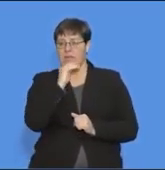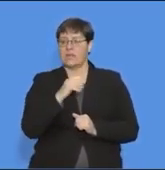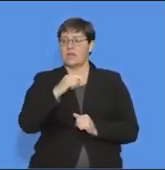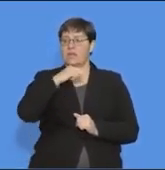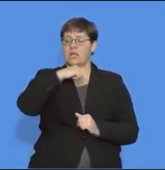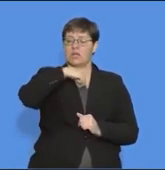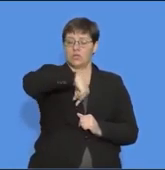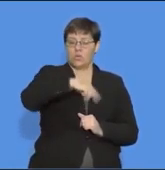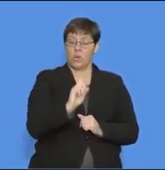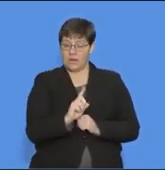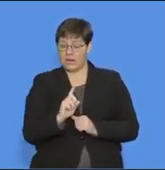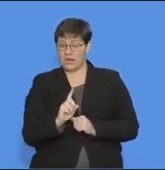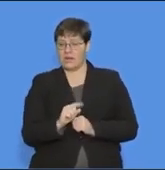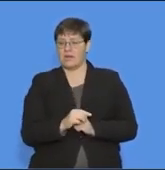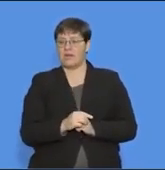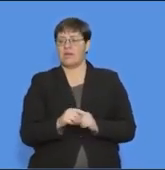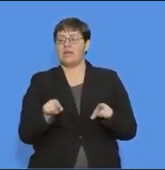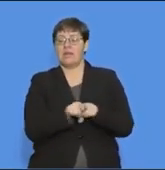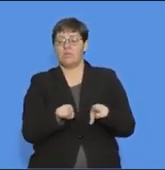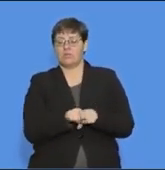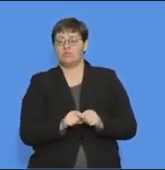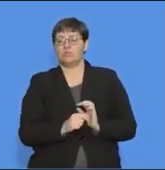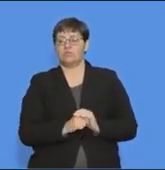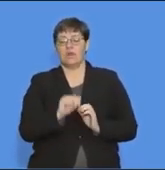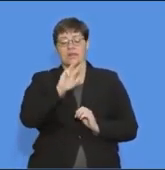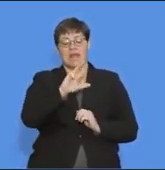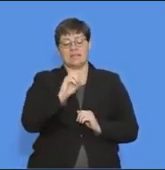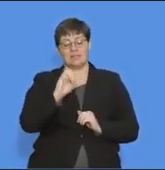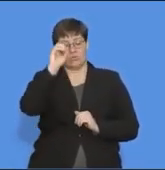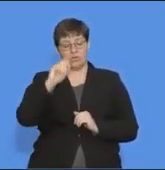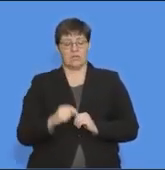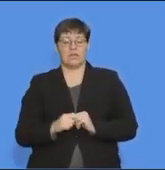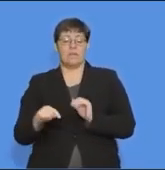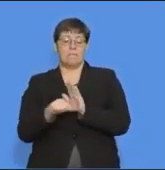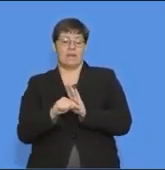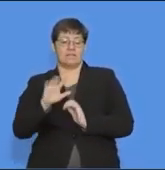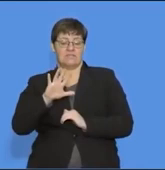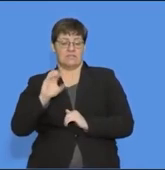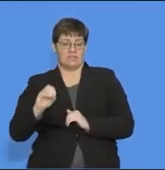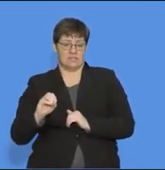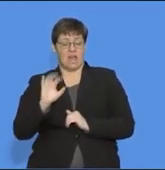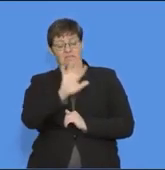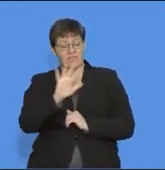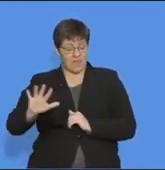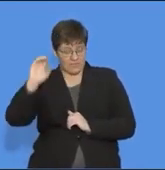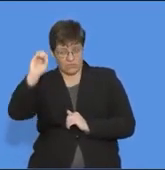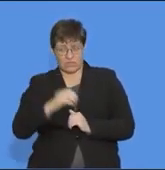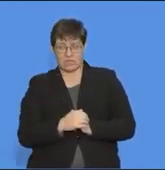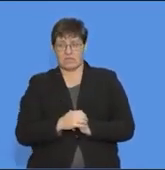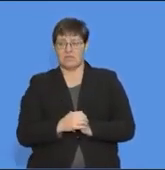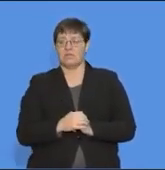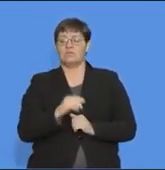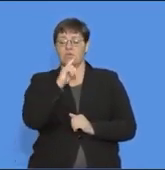my Q1 will be equals to 90 degrees minus 55